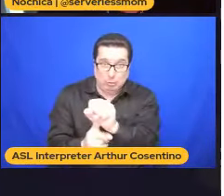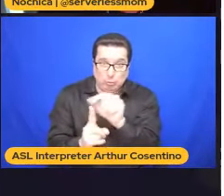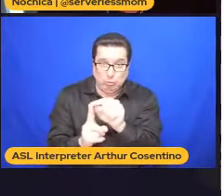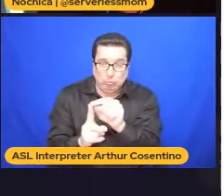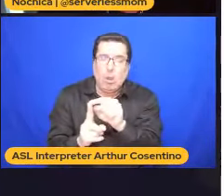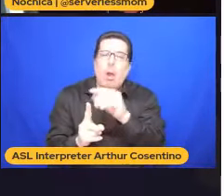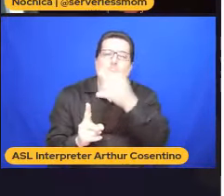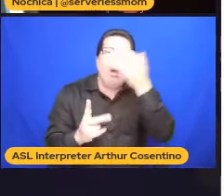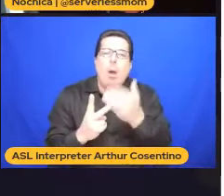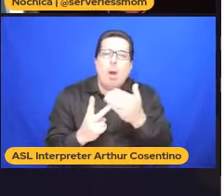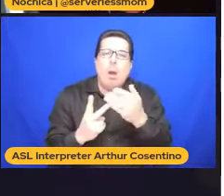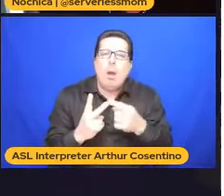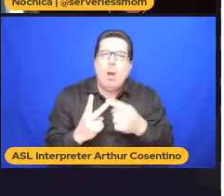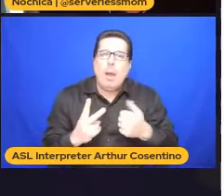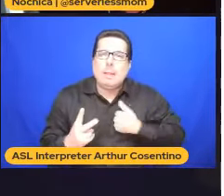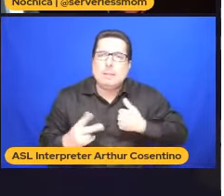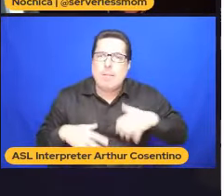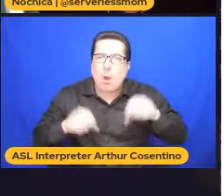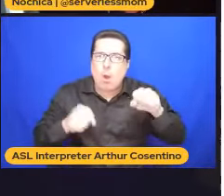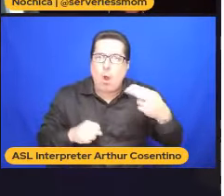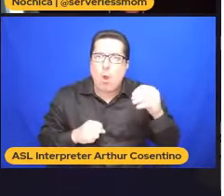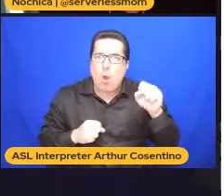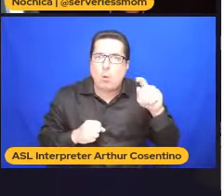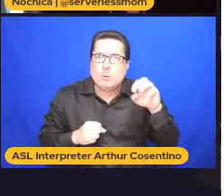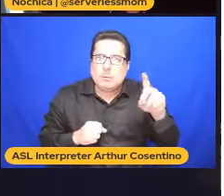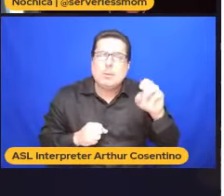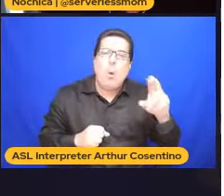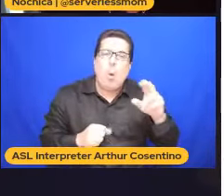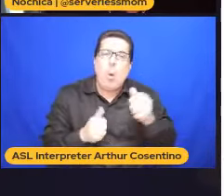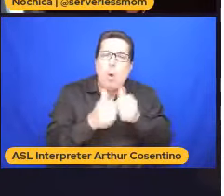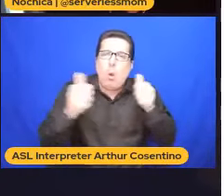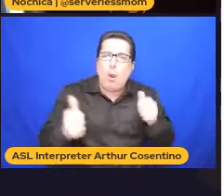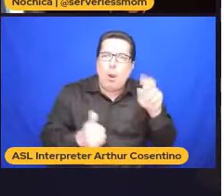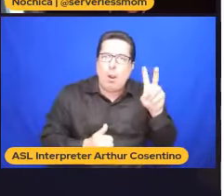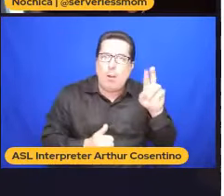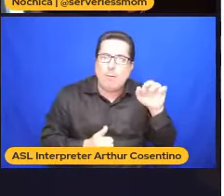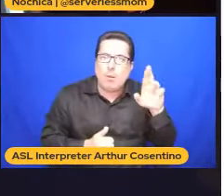or virtual server, and we say,